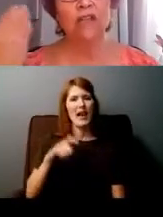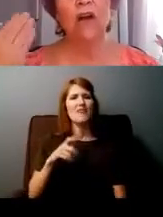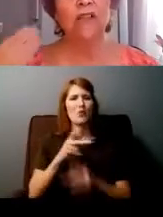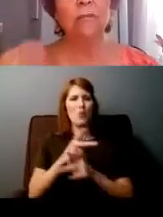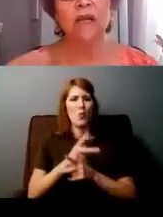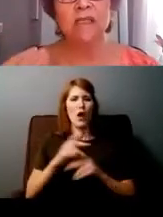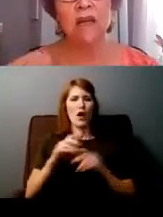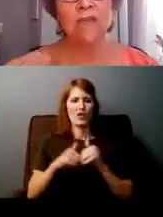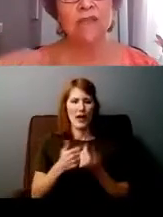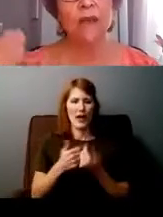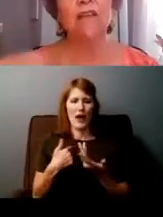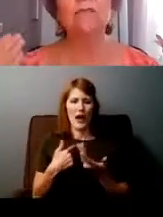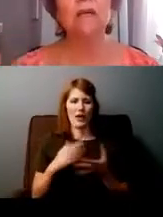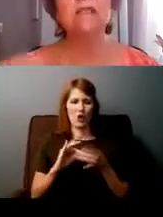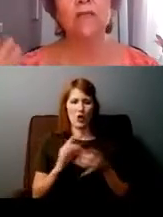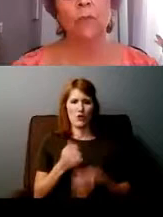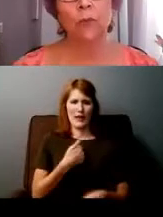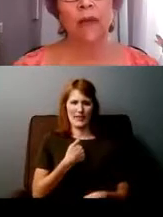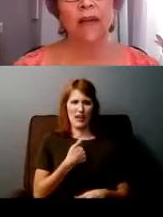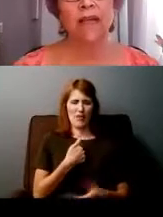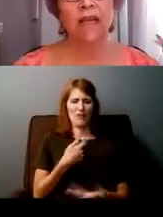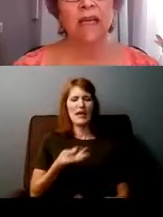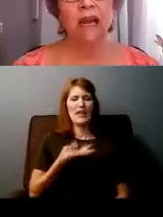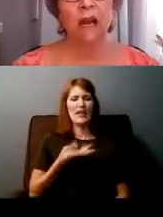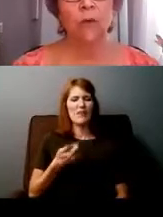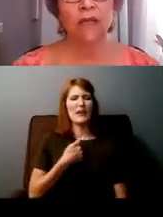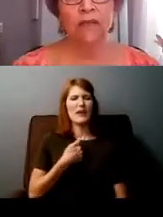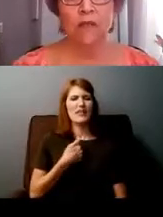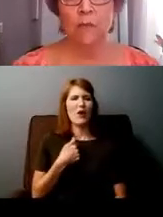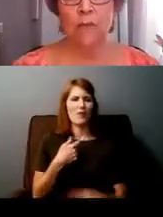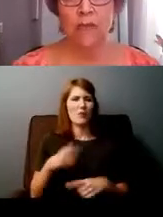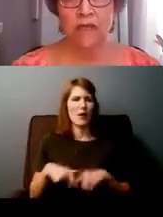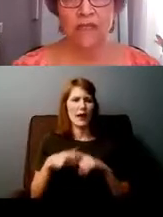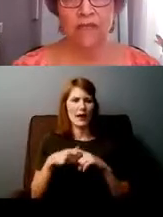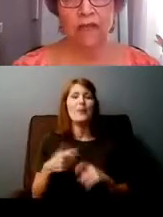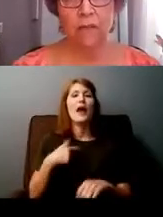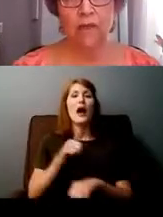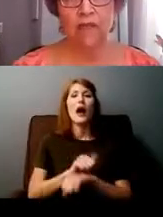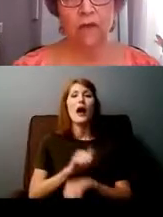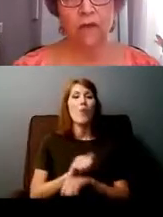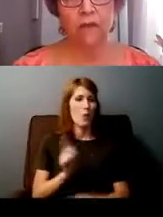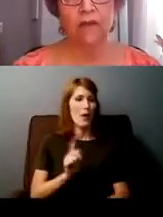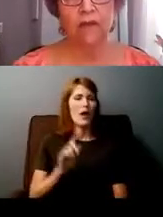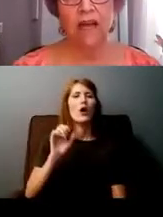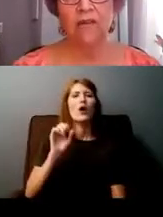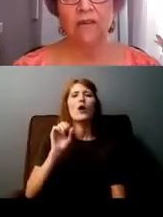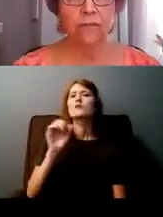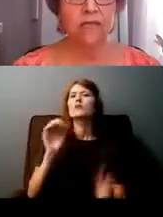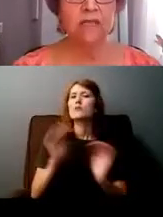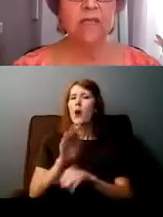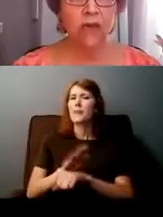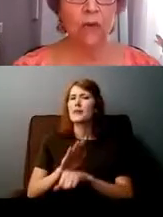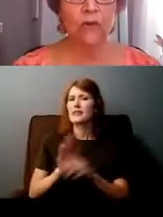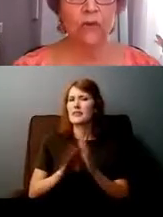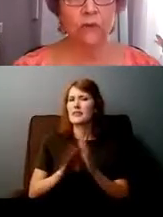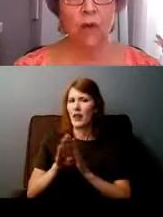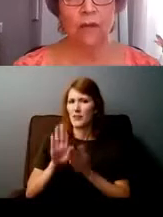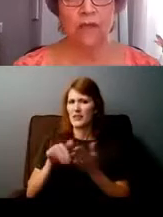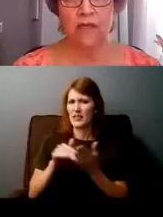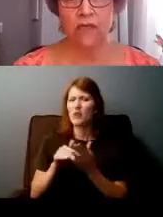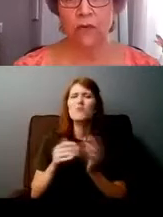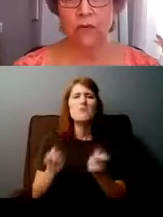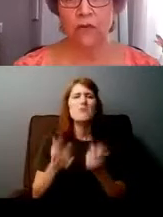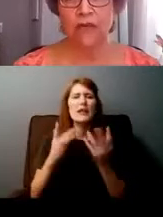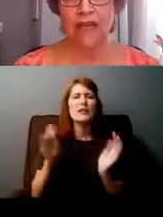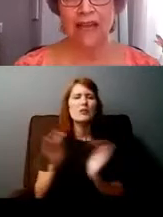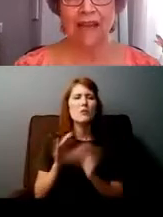how I talk to myself, so I give myself a break. I work at the Small Business Development Center with a lot of business owners, small